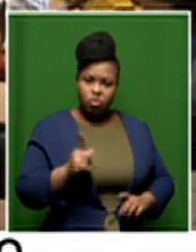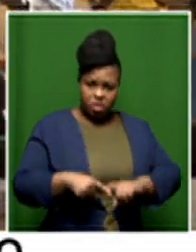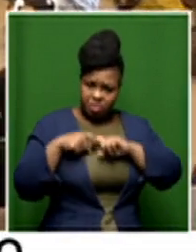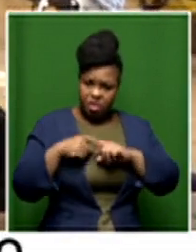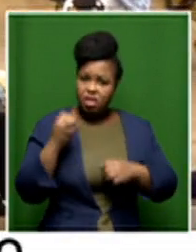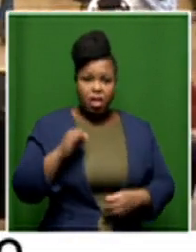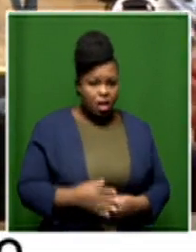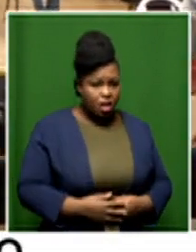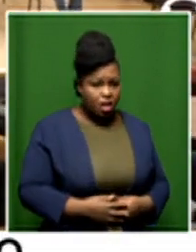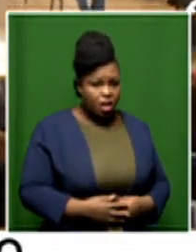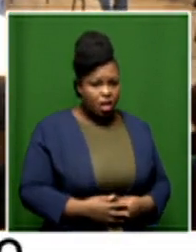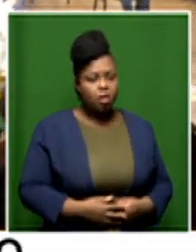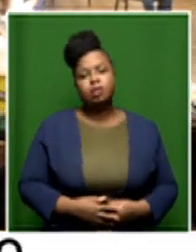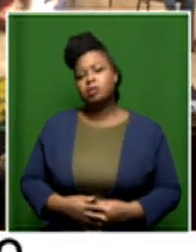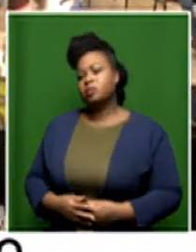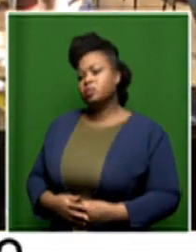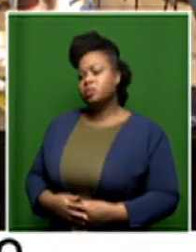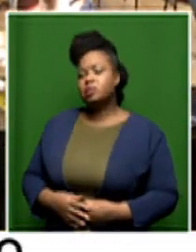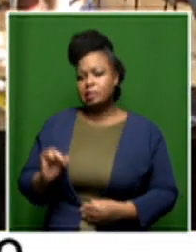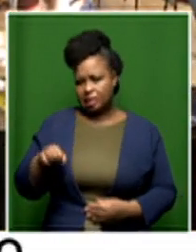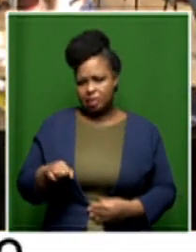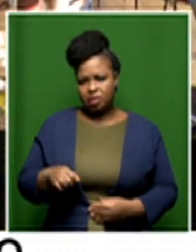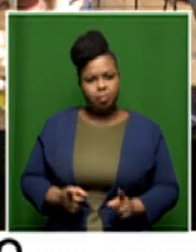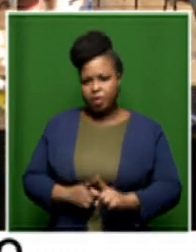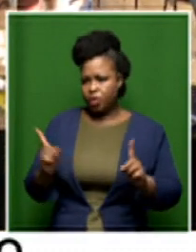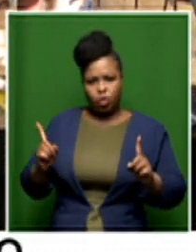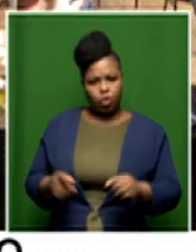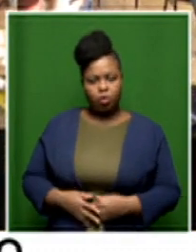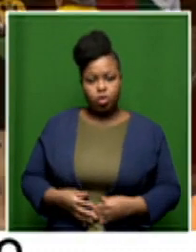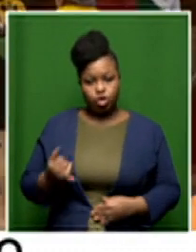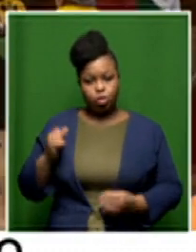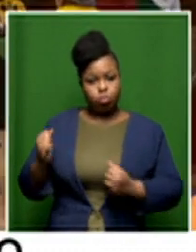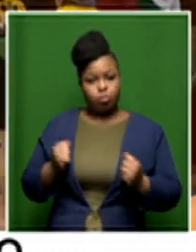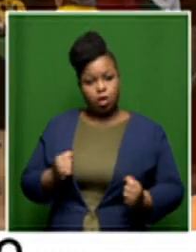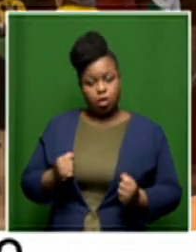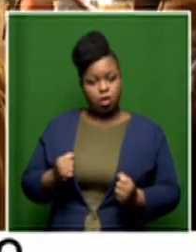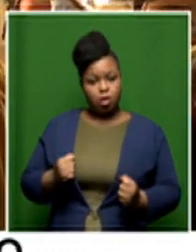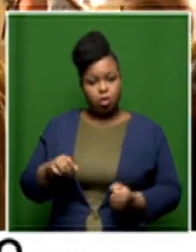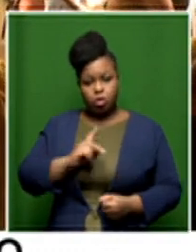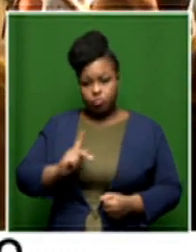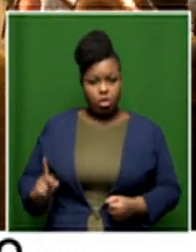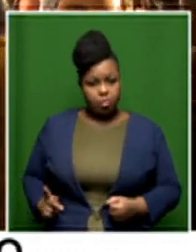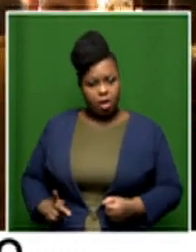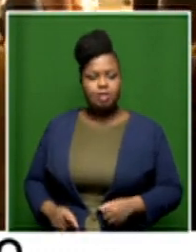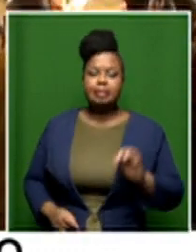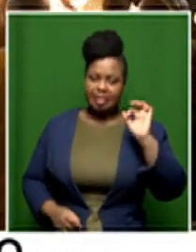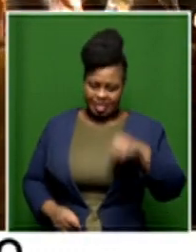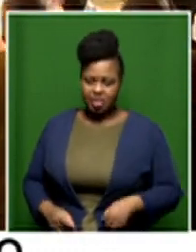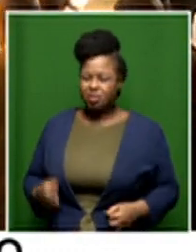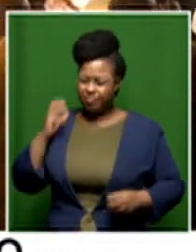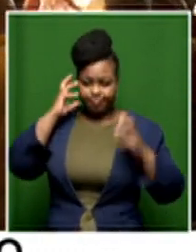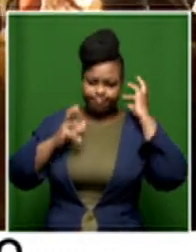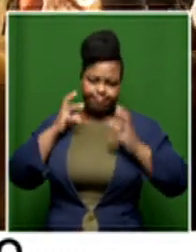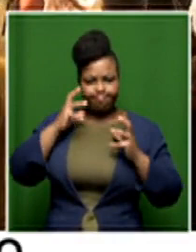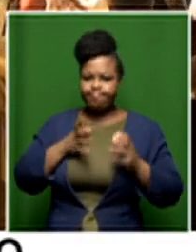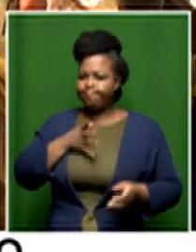still suspended? Yeah. But he's defying this, and he's still in that position of Premier. Yes, that's where the confusion